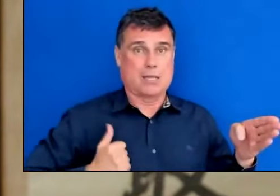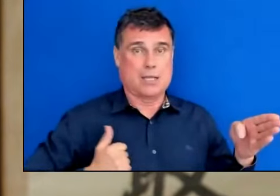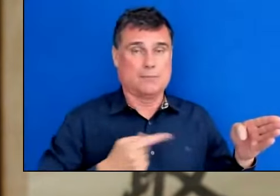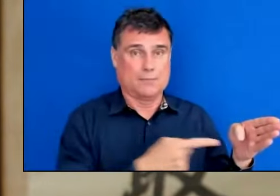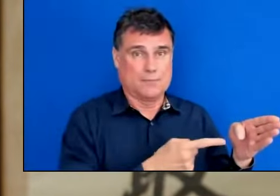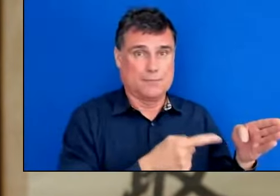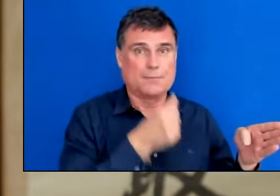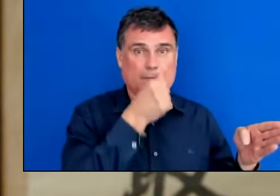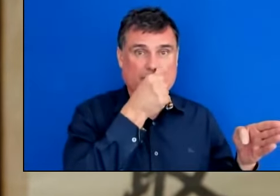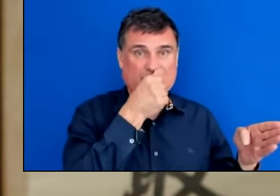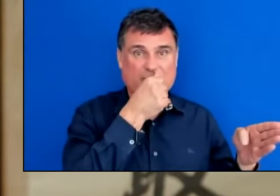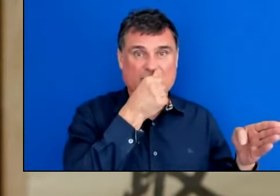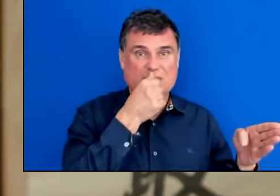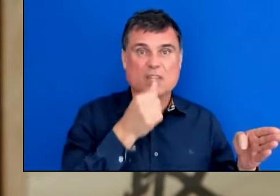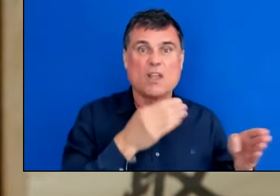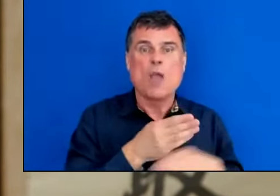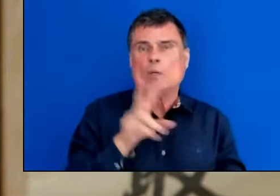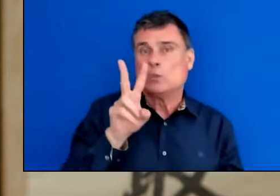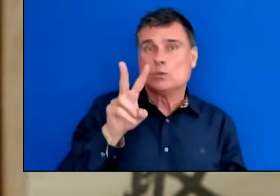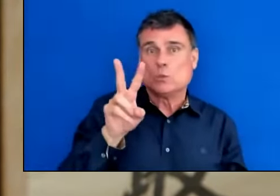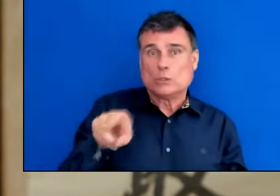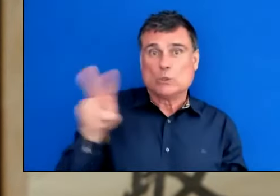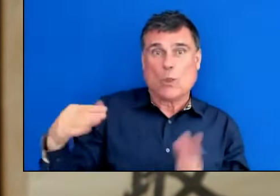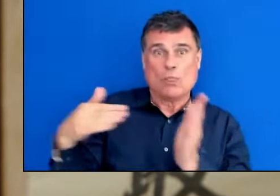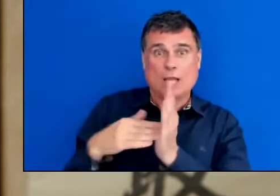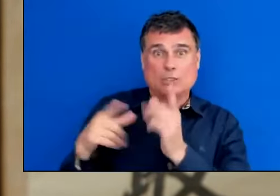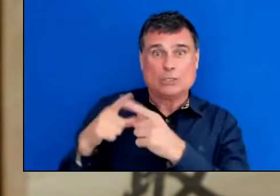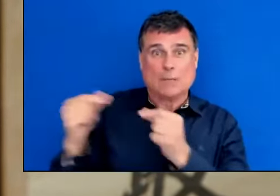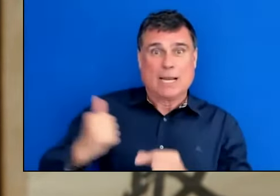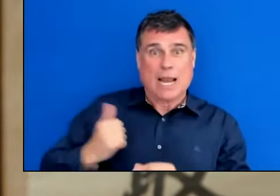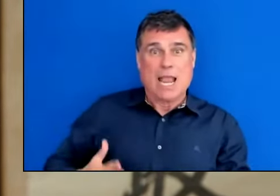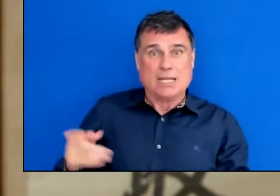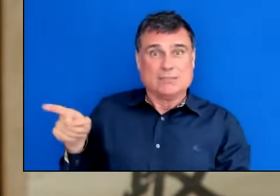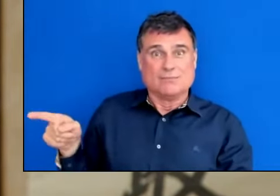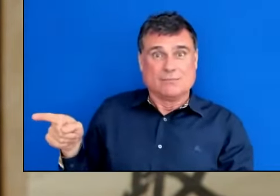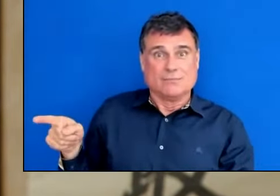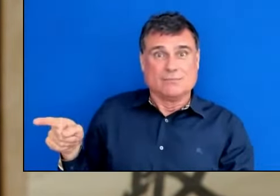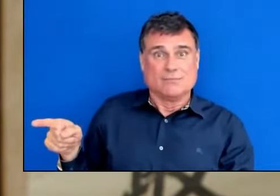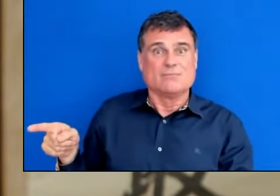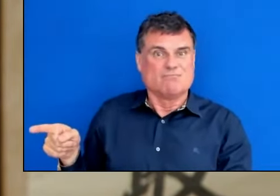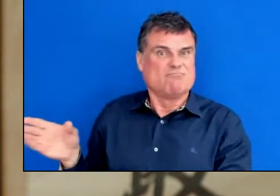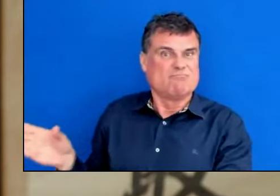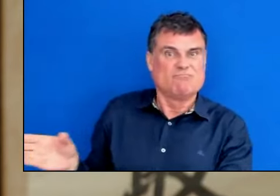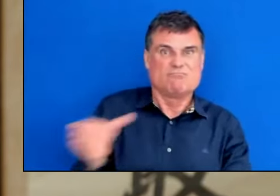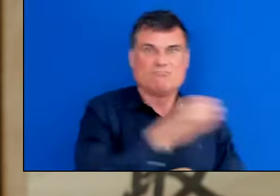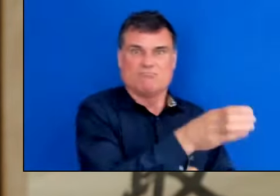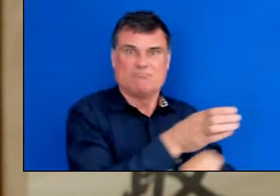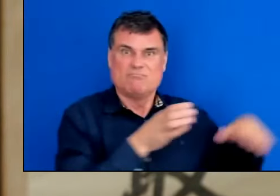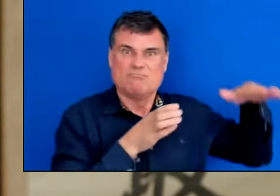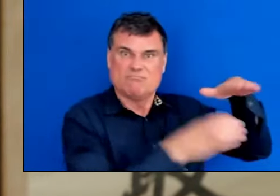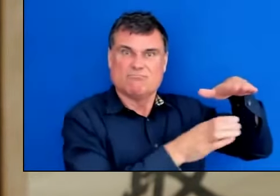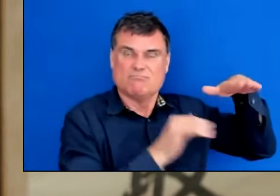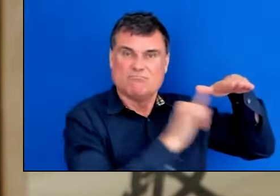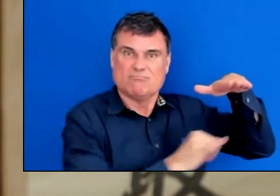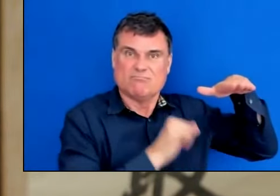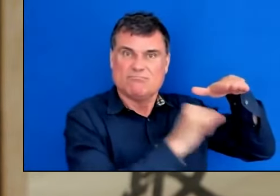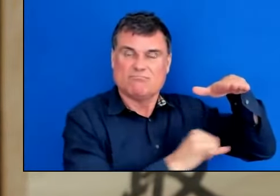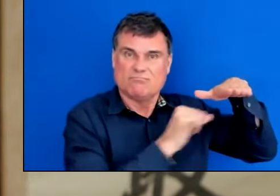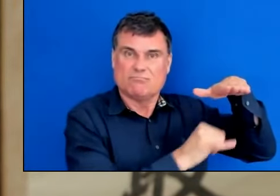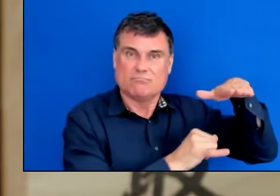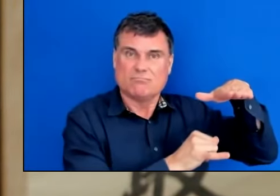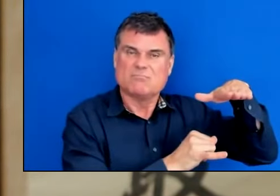comparison, over 22,000 Japanese Canadians were interned.